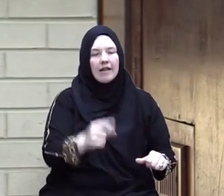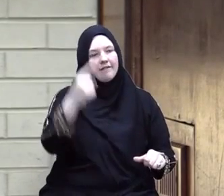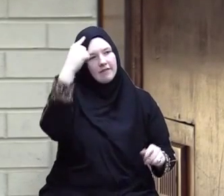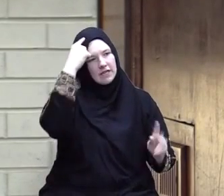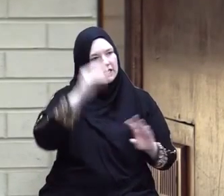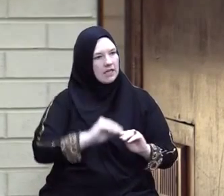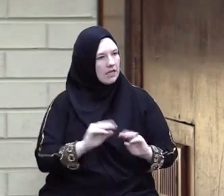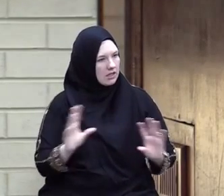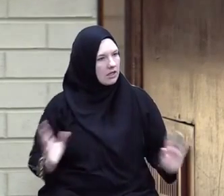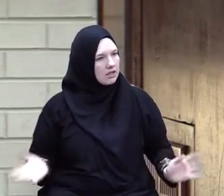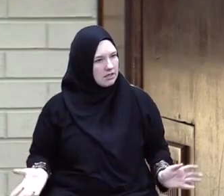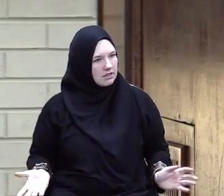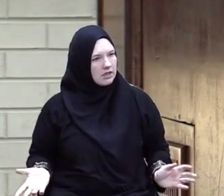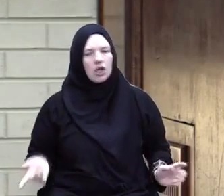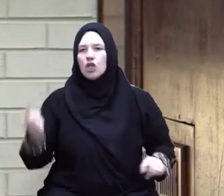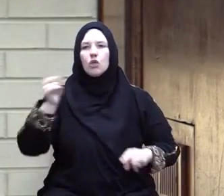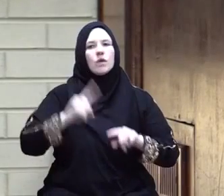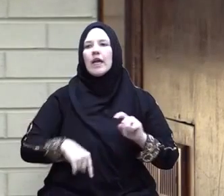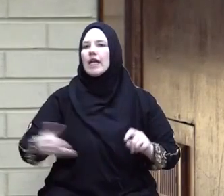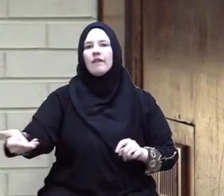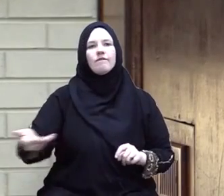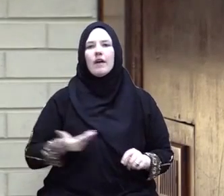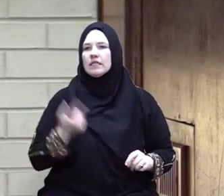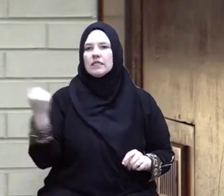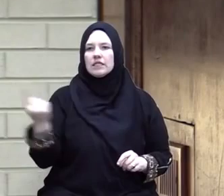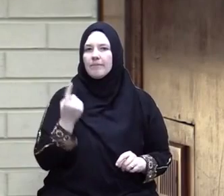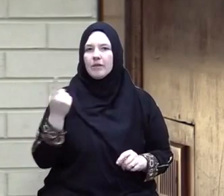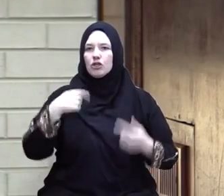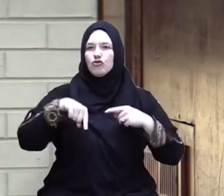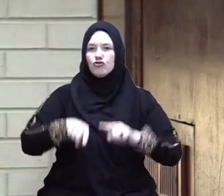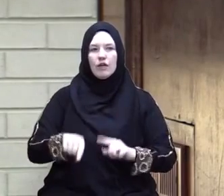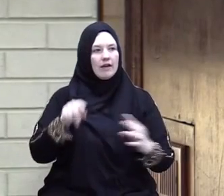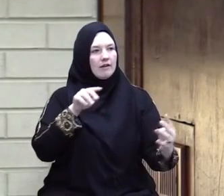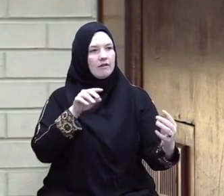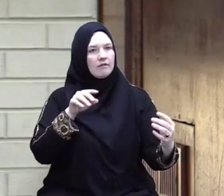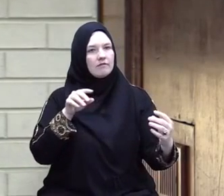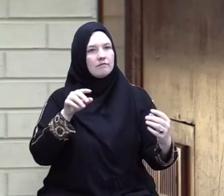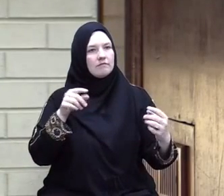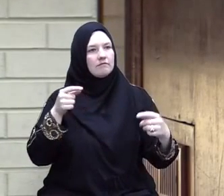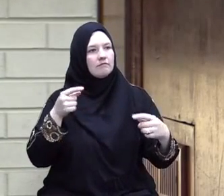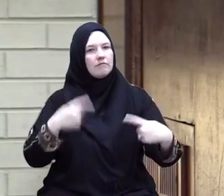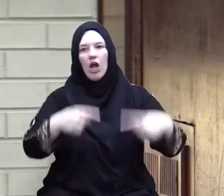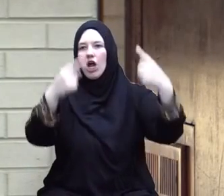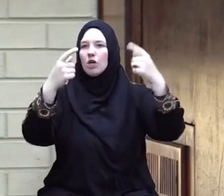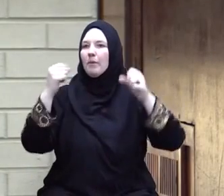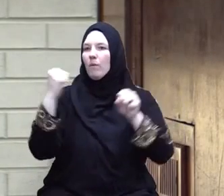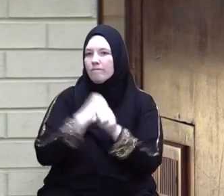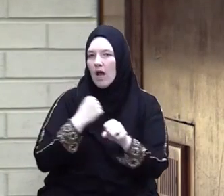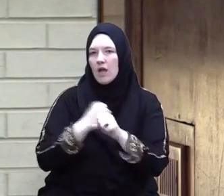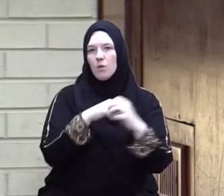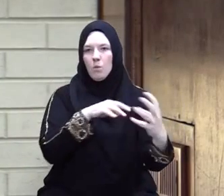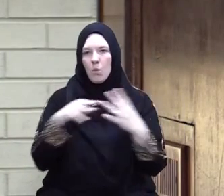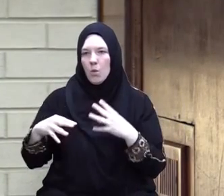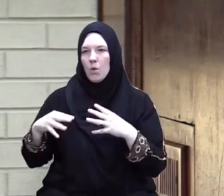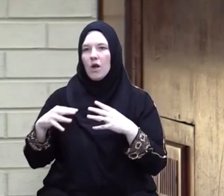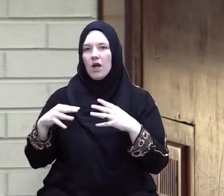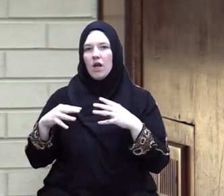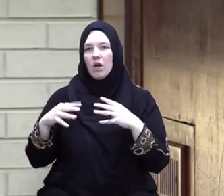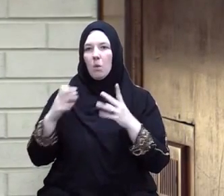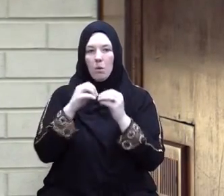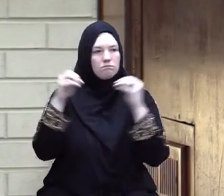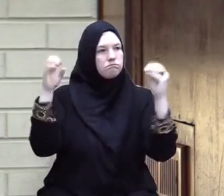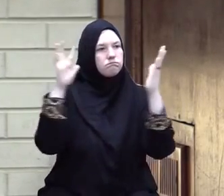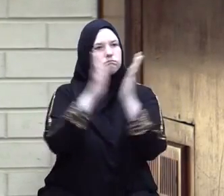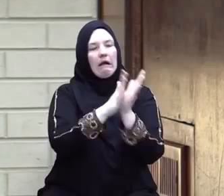clearly. So you cannot invite somebody in the heat of a fight. You cannot invite somebody in the heat of a